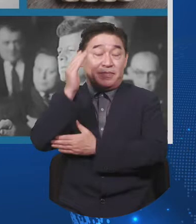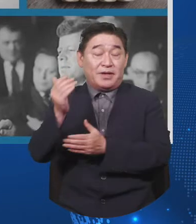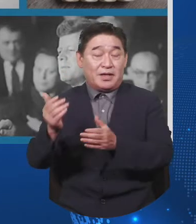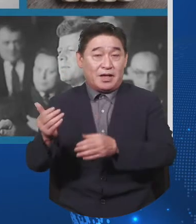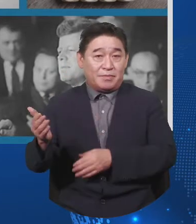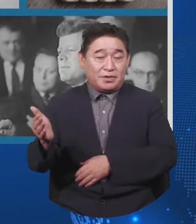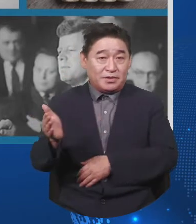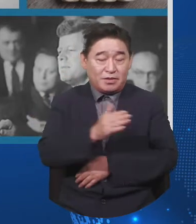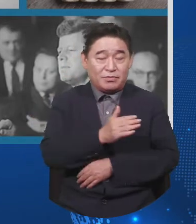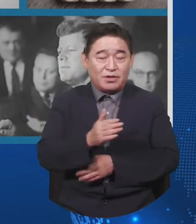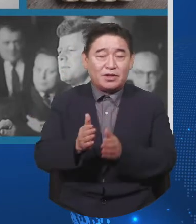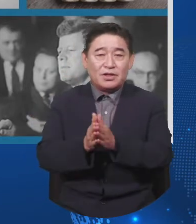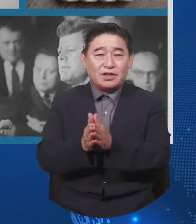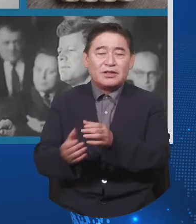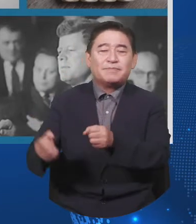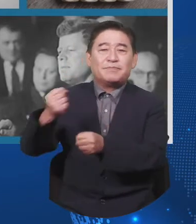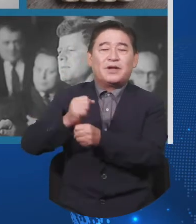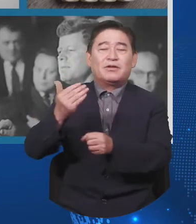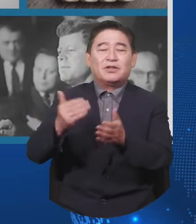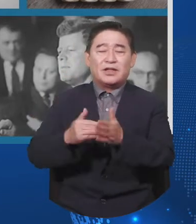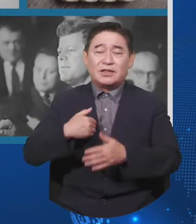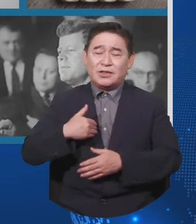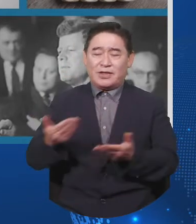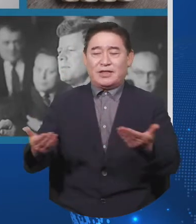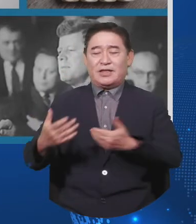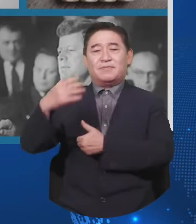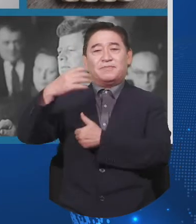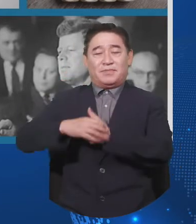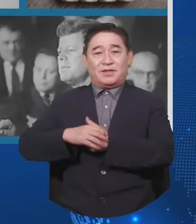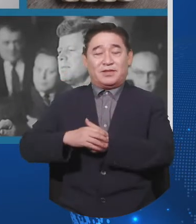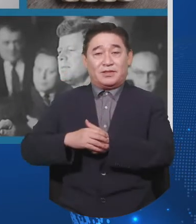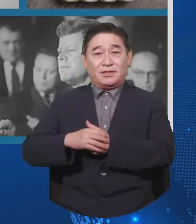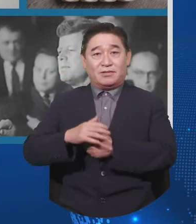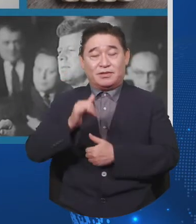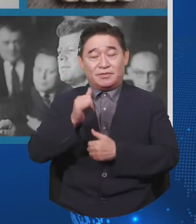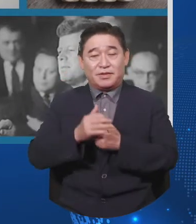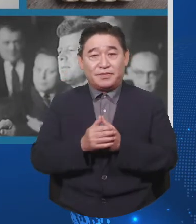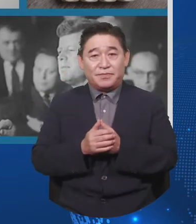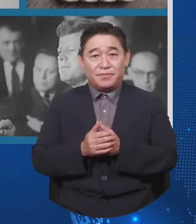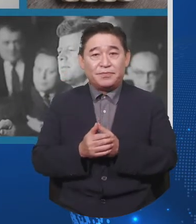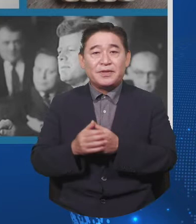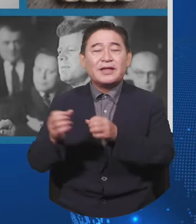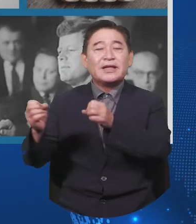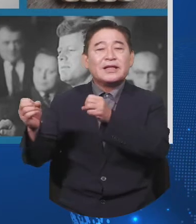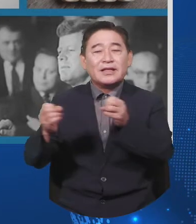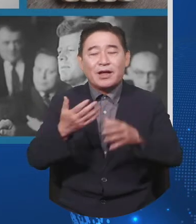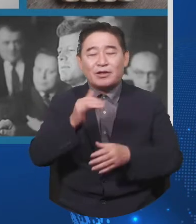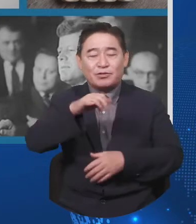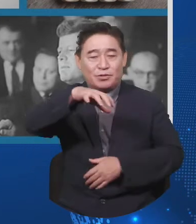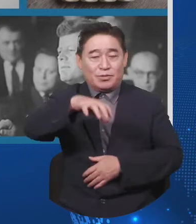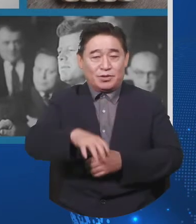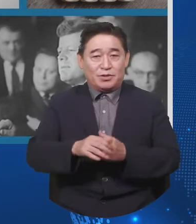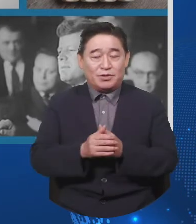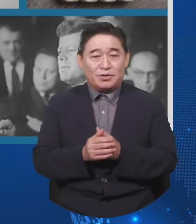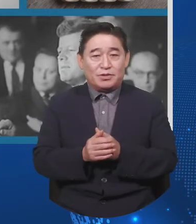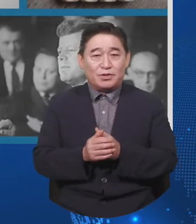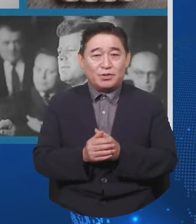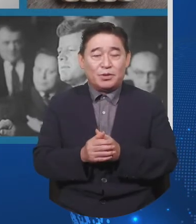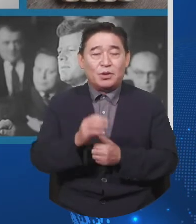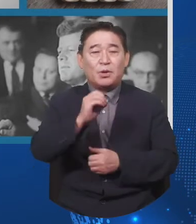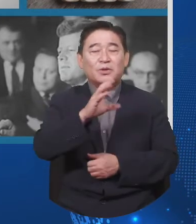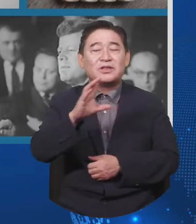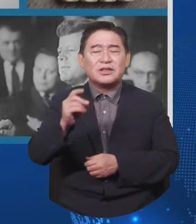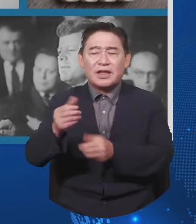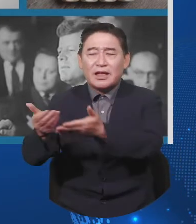We bring countries together. We're a safe space for dialogue, and we are a part of the OECD, so we are a part of the